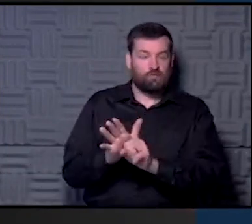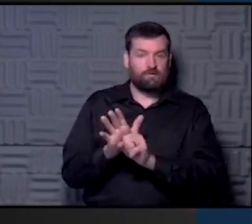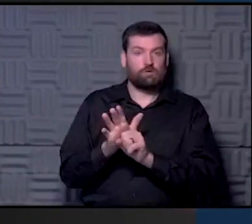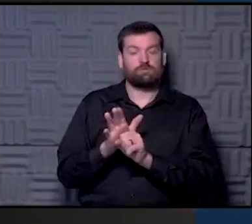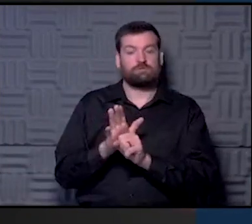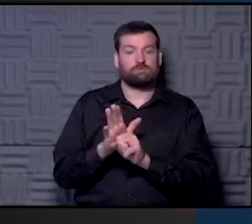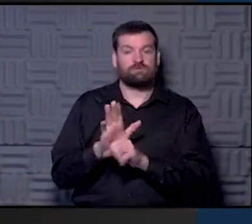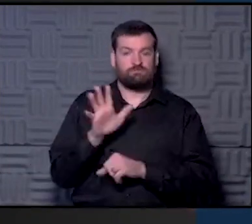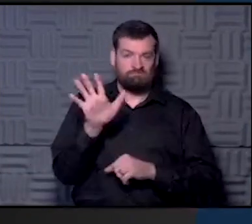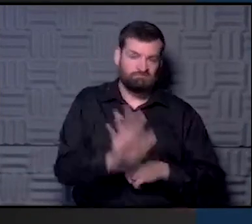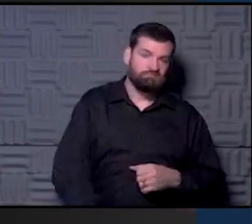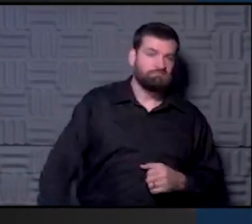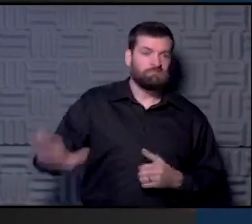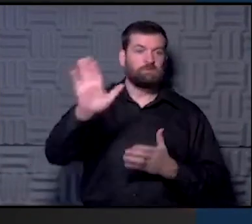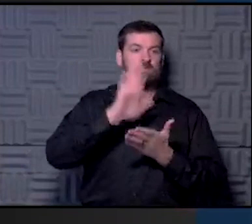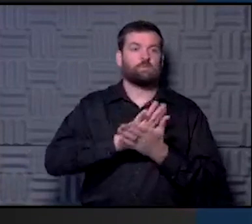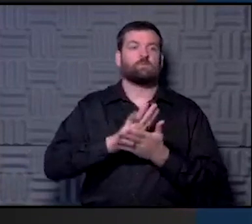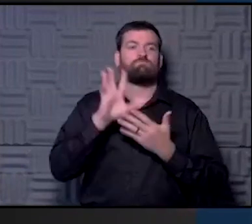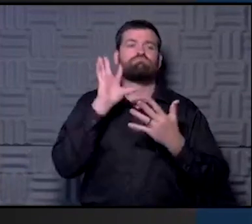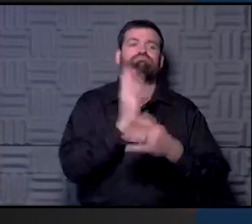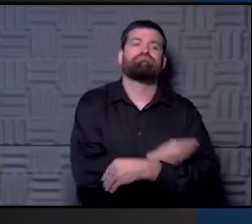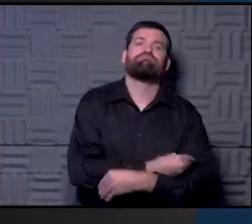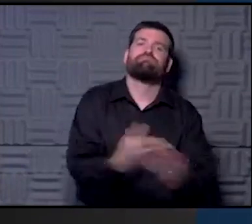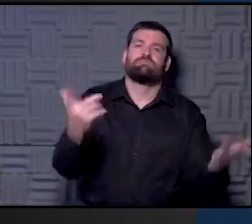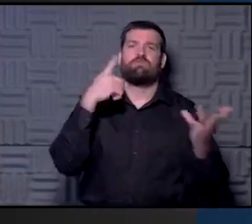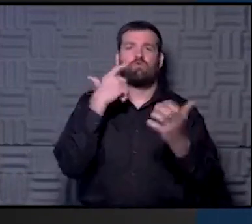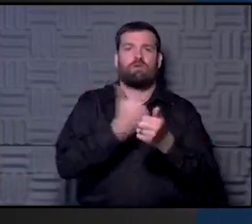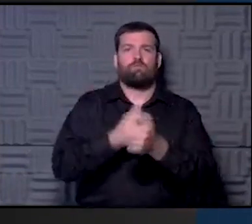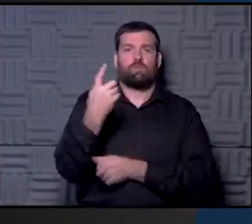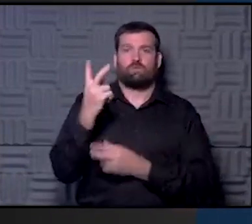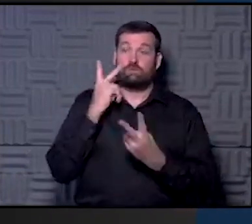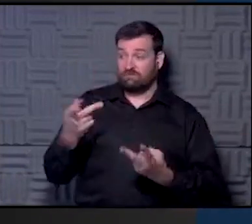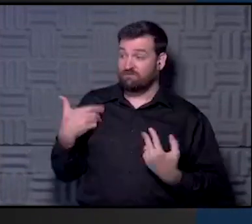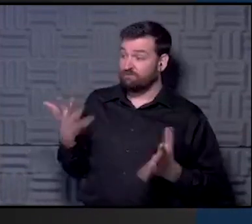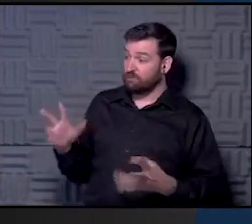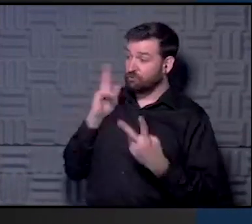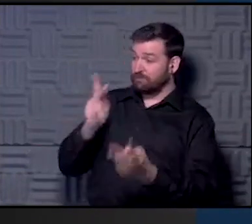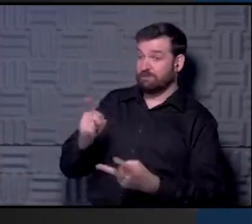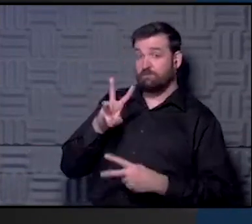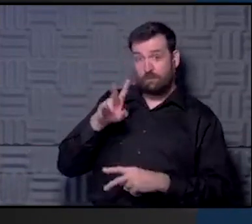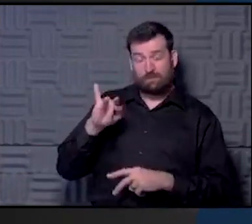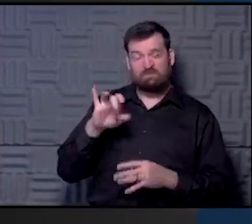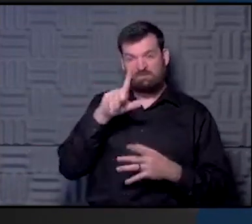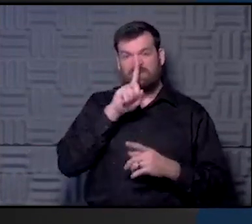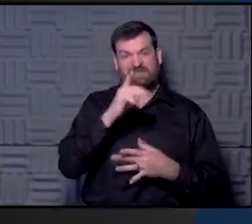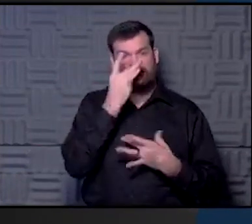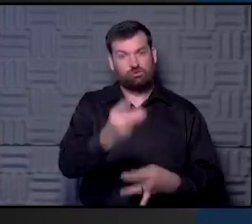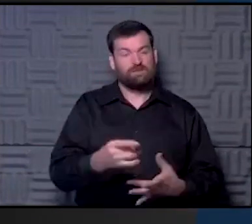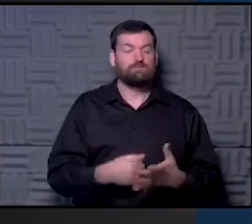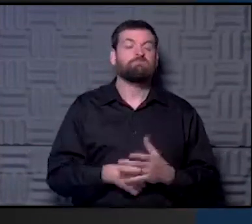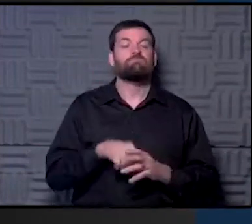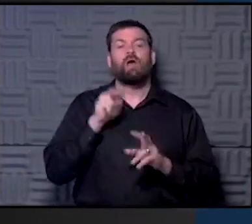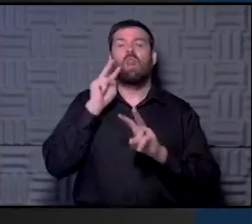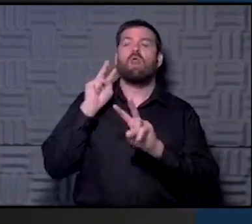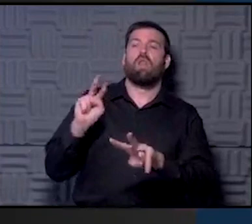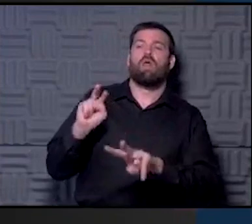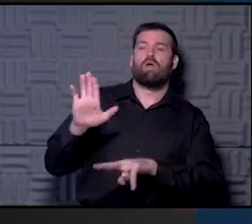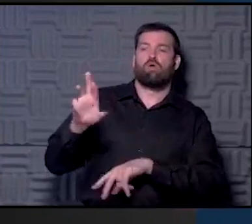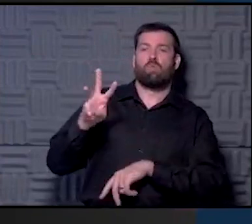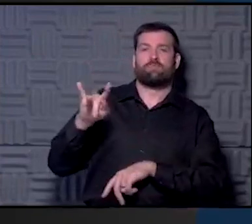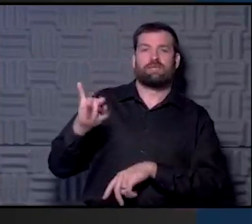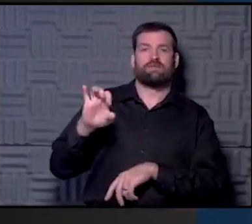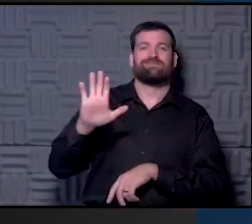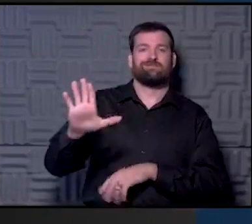nation's schools and putting it out there for everybody to see. I've been to her website. It's pretty interesting. We'll look at her expanding website, and we're going to hear